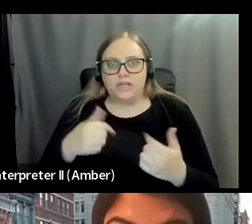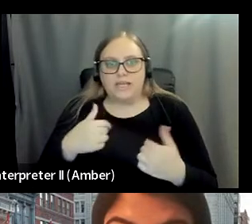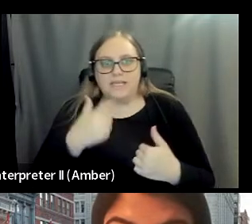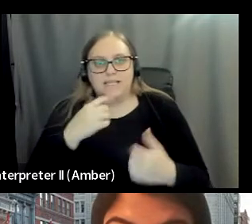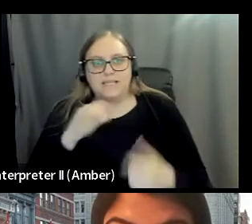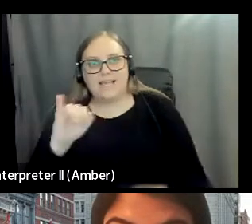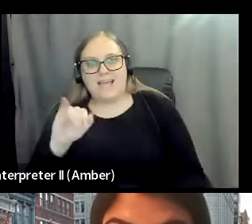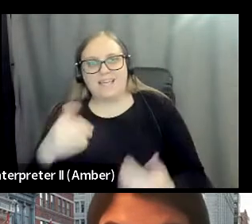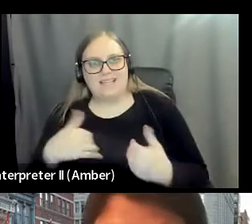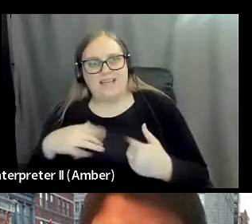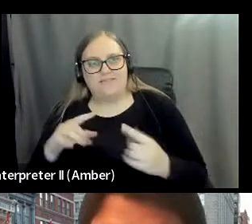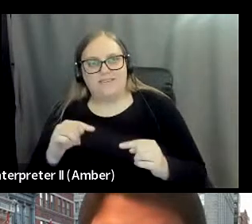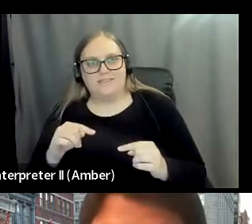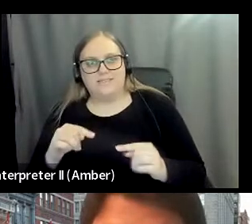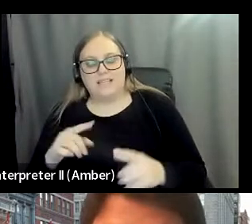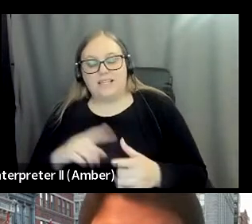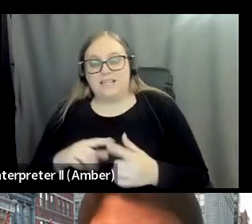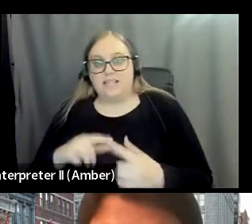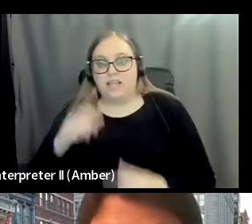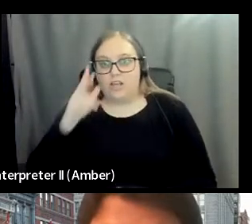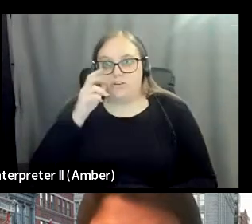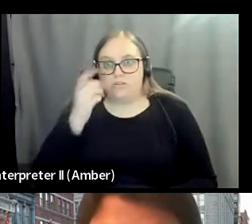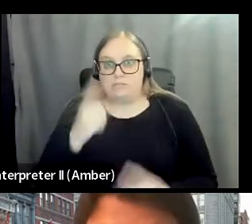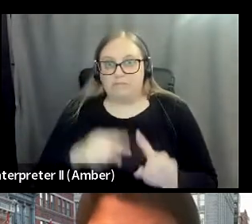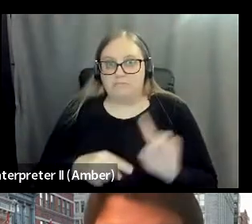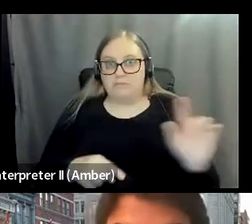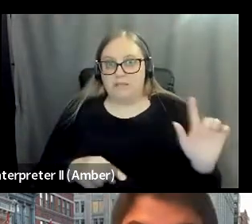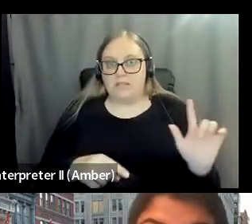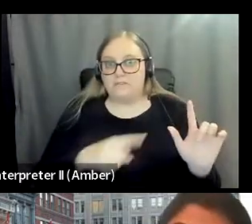then I heard an exclamation to my left.